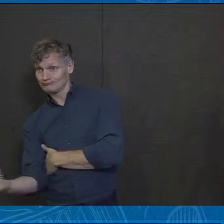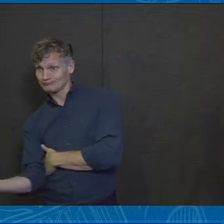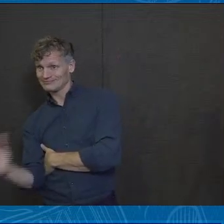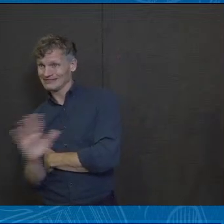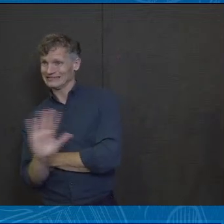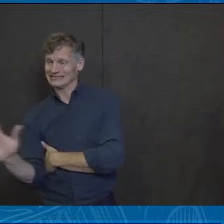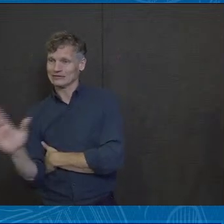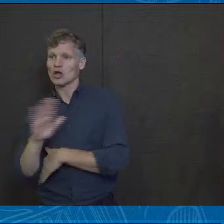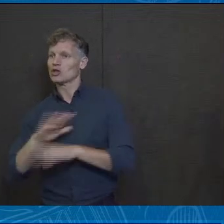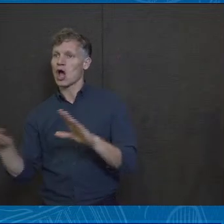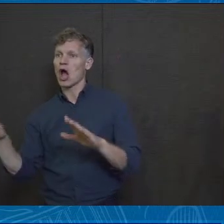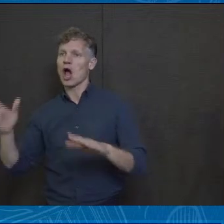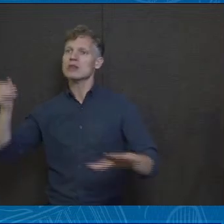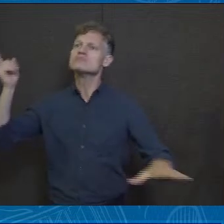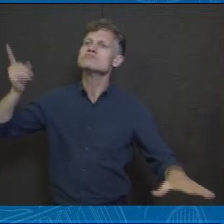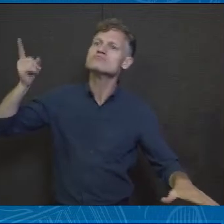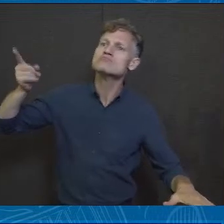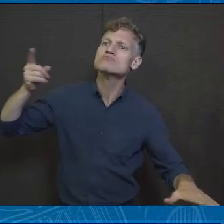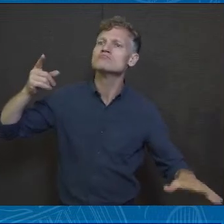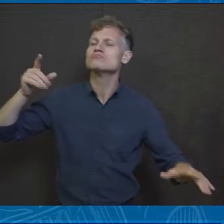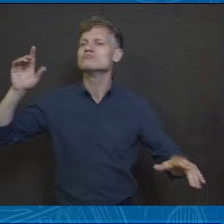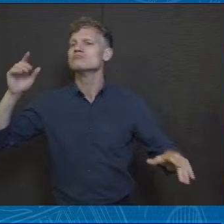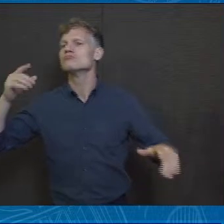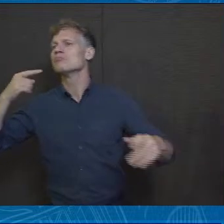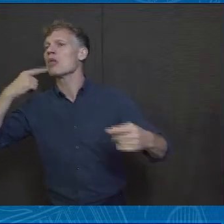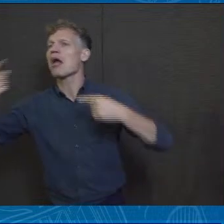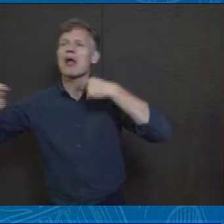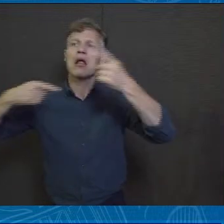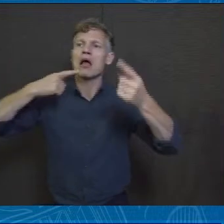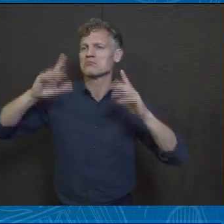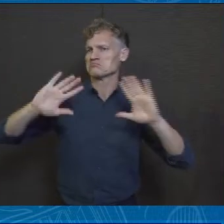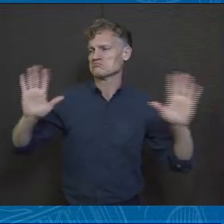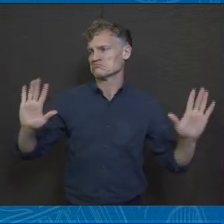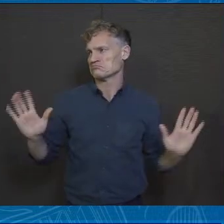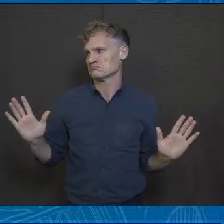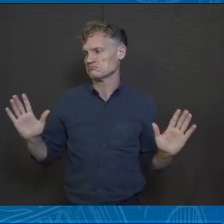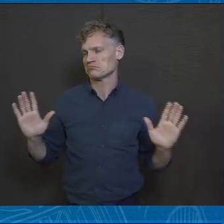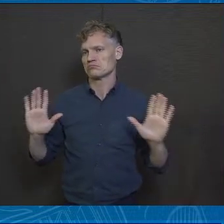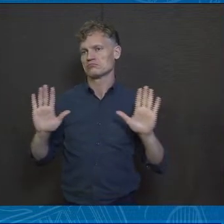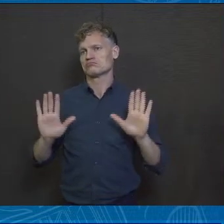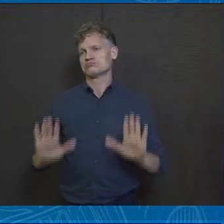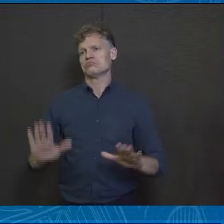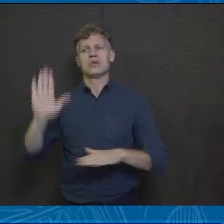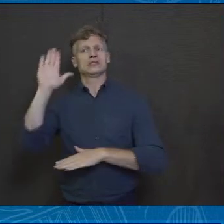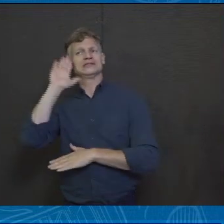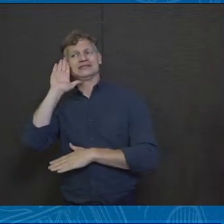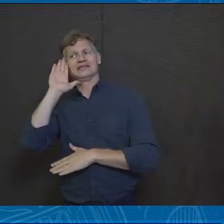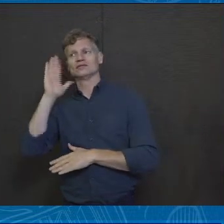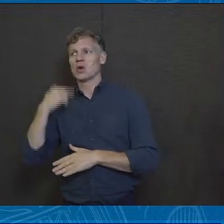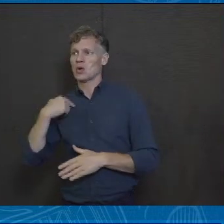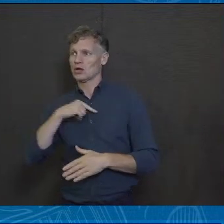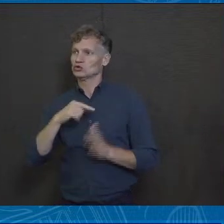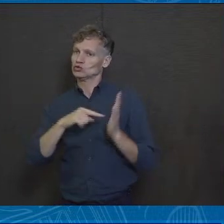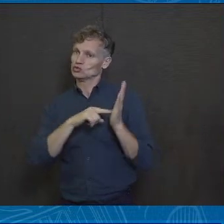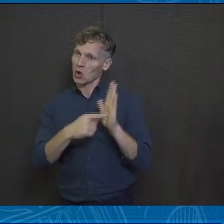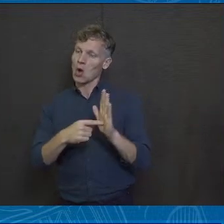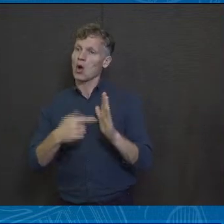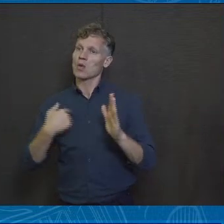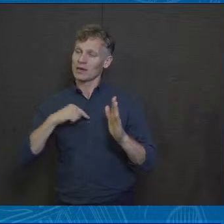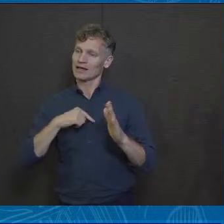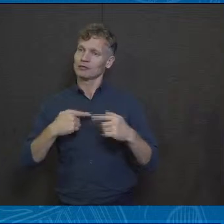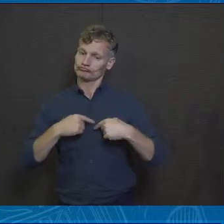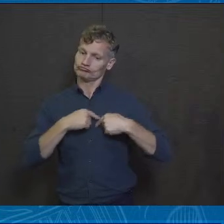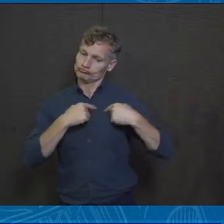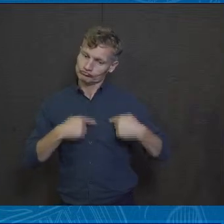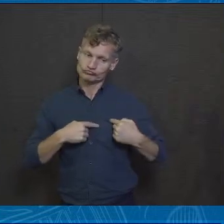community-based organization or resident that we are actually willing to listen and would like to collaborate